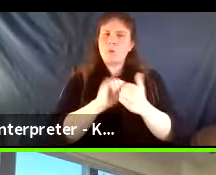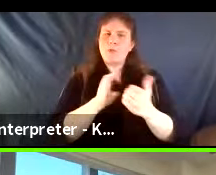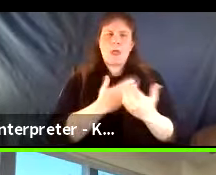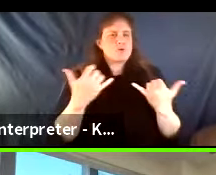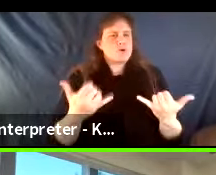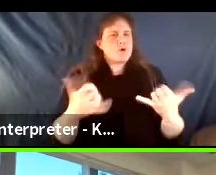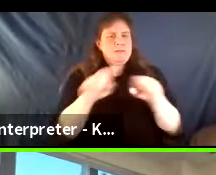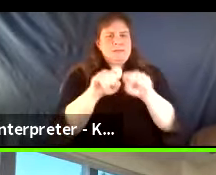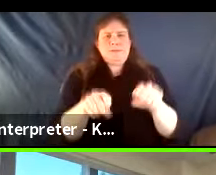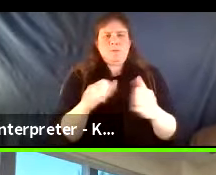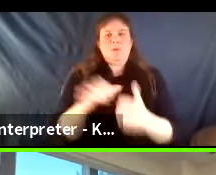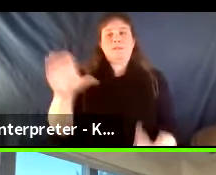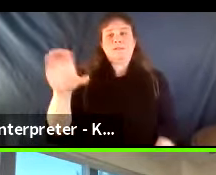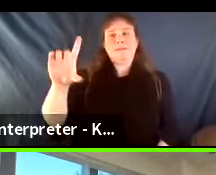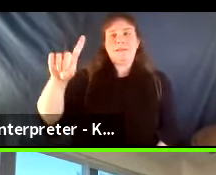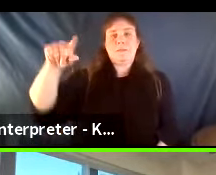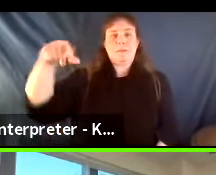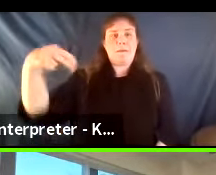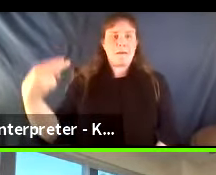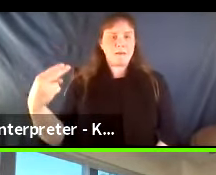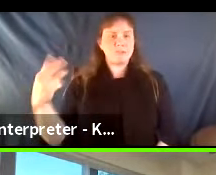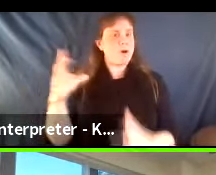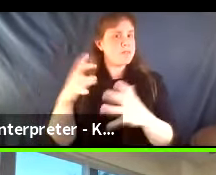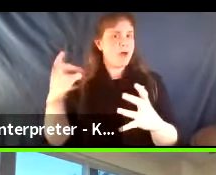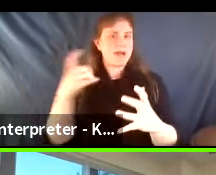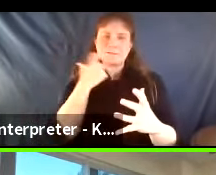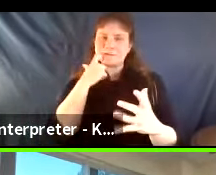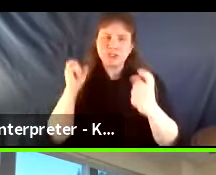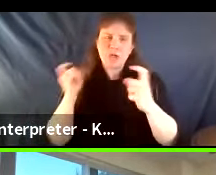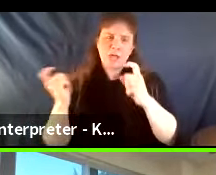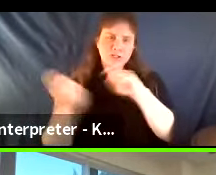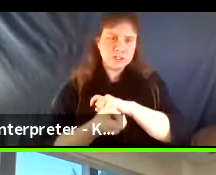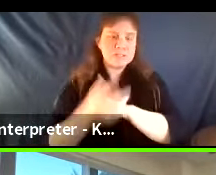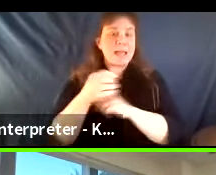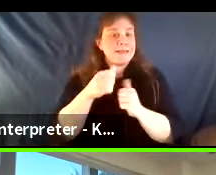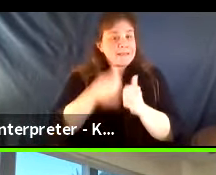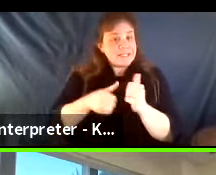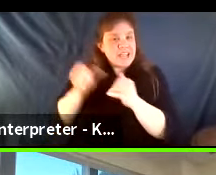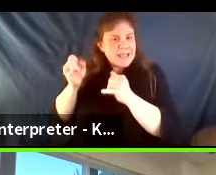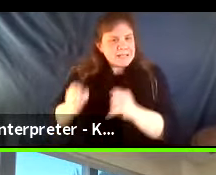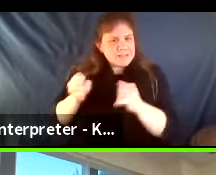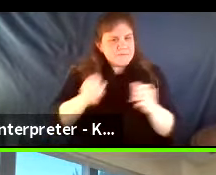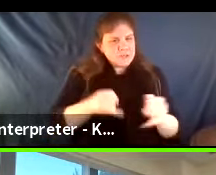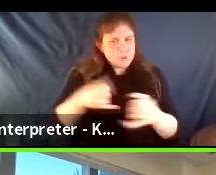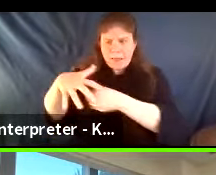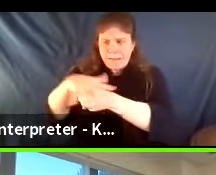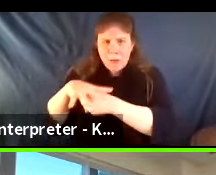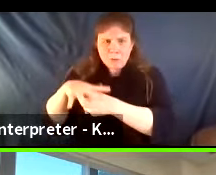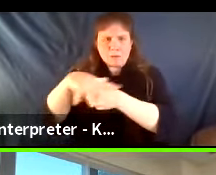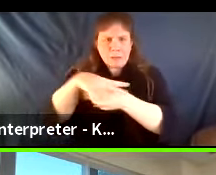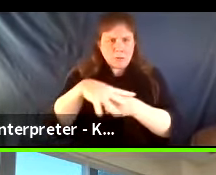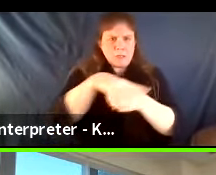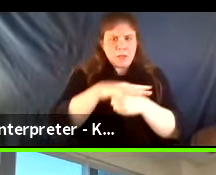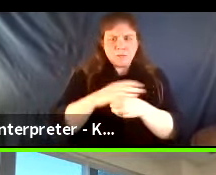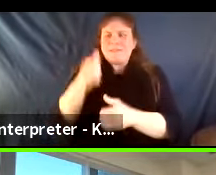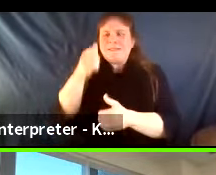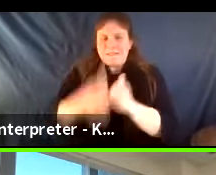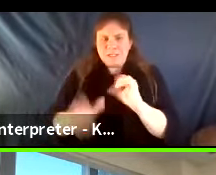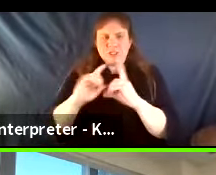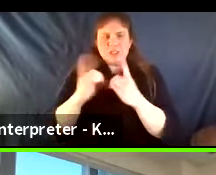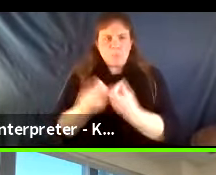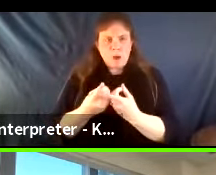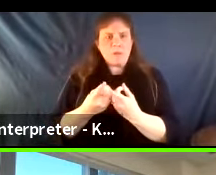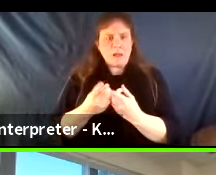with CDPH and a lot of the changes and each individual county and jurisdiction's Department of Public Health. But it would